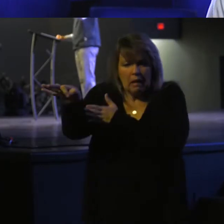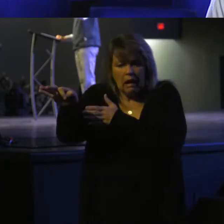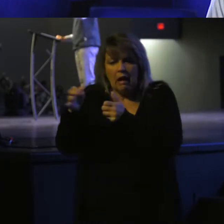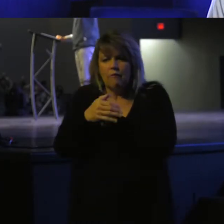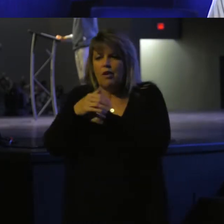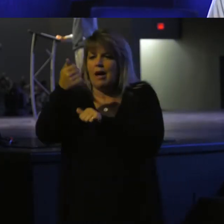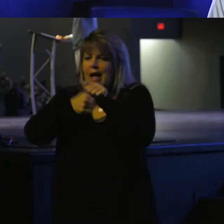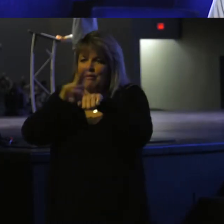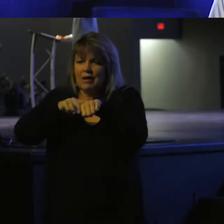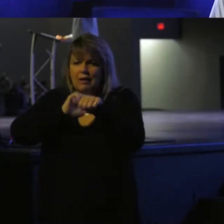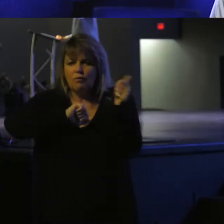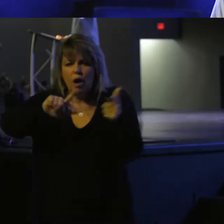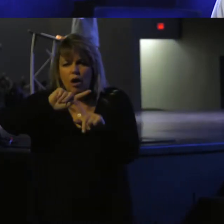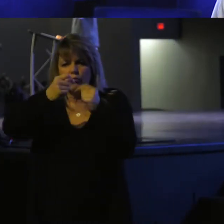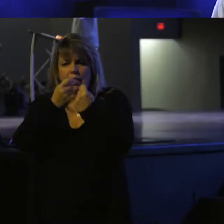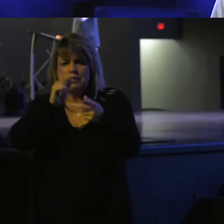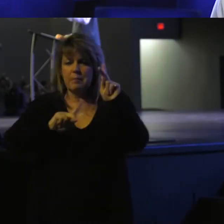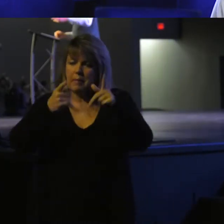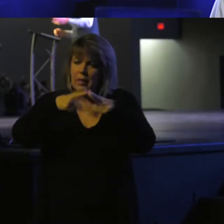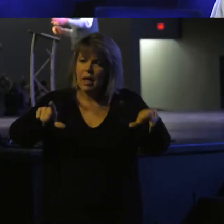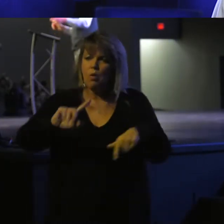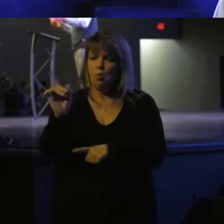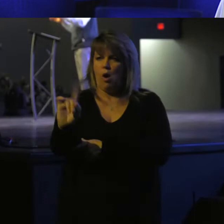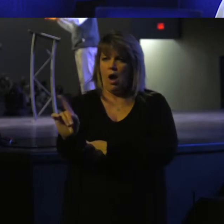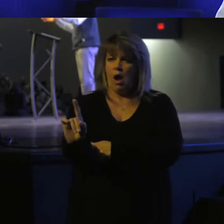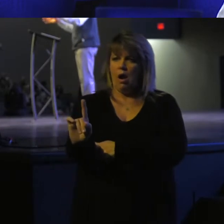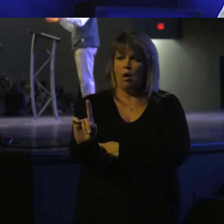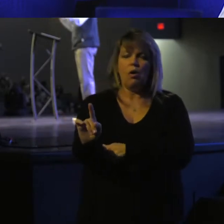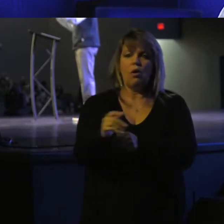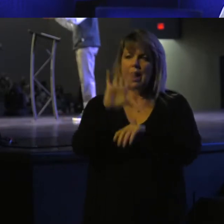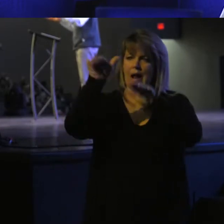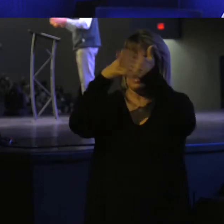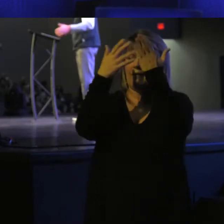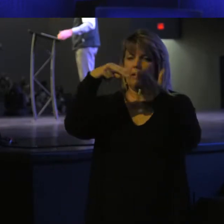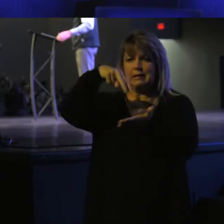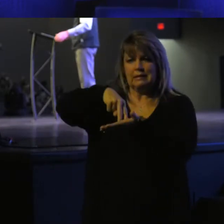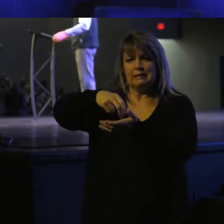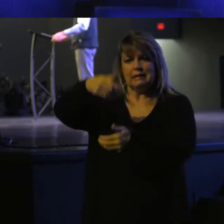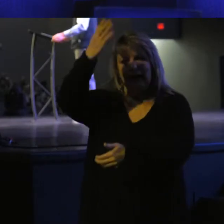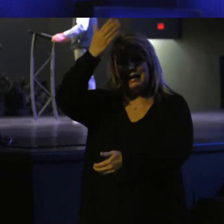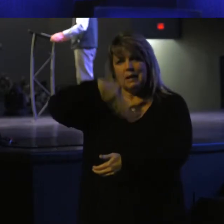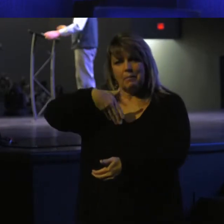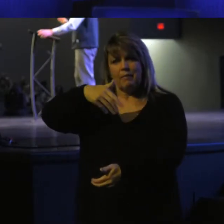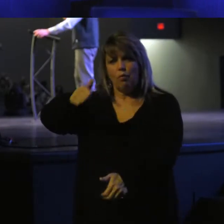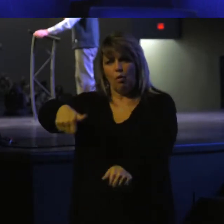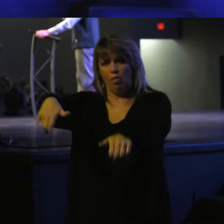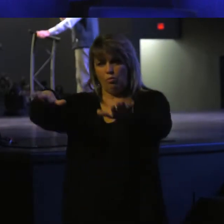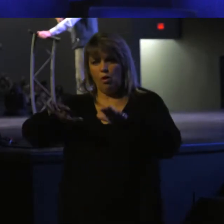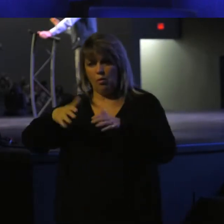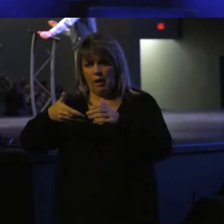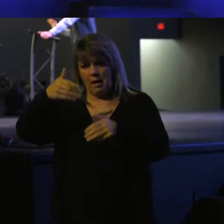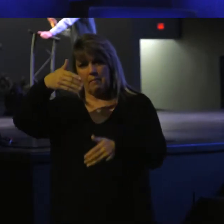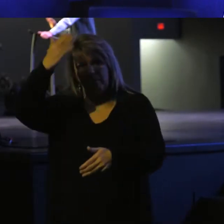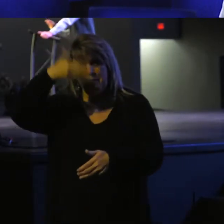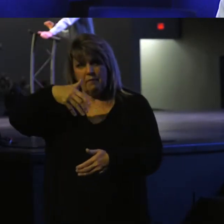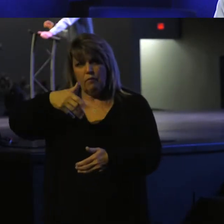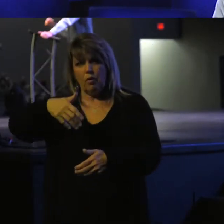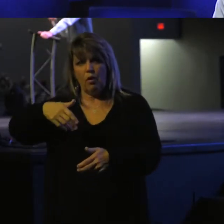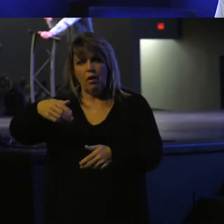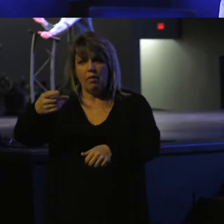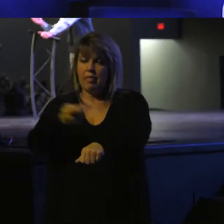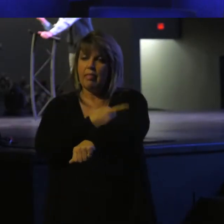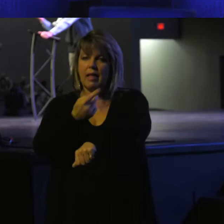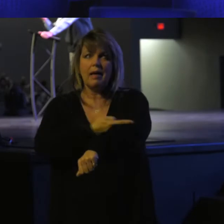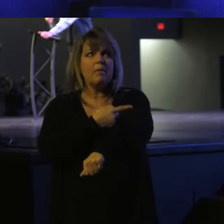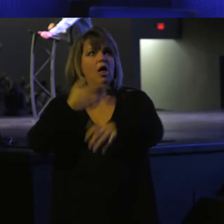every nation, from all tribes and peoples and languages, where? They're in heaven, standing before the throne and before the Lamb. And here's that symbolic